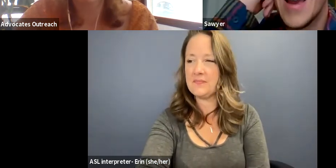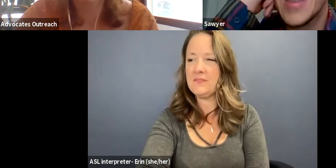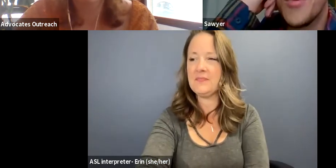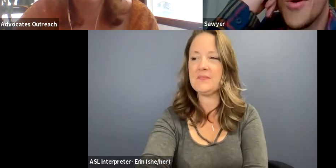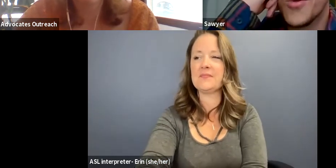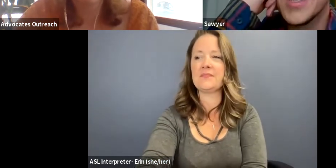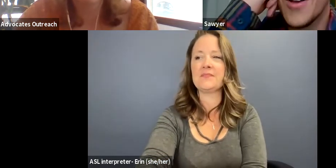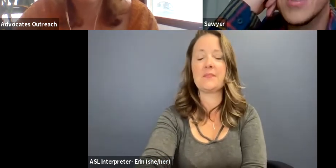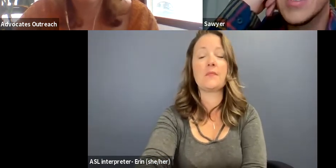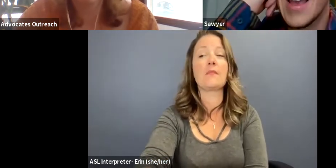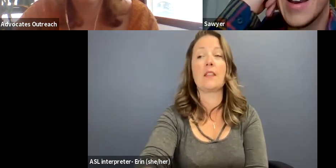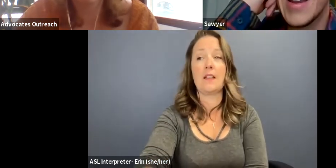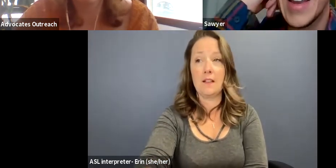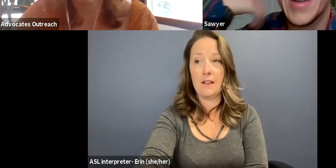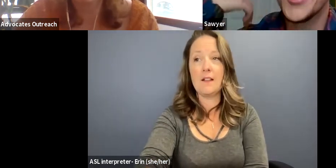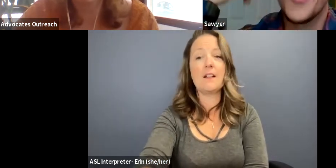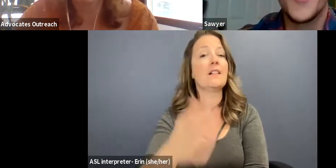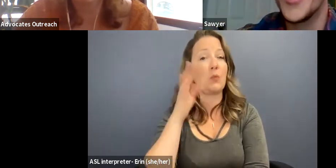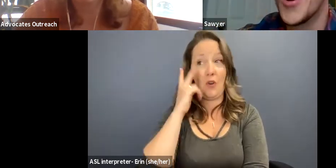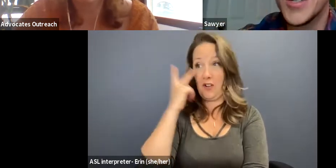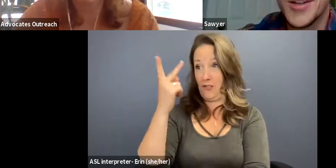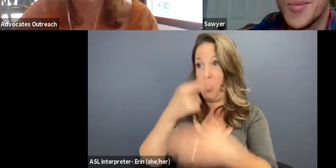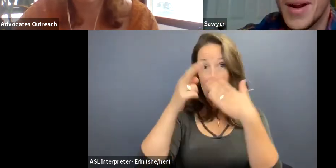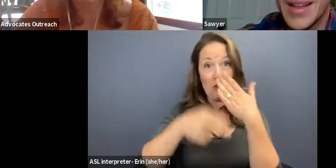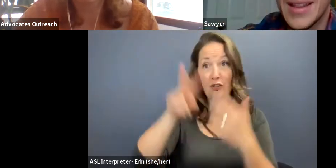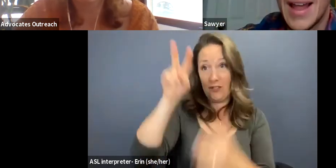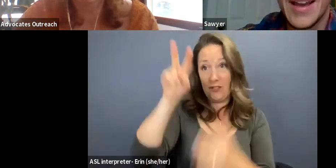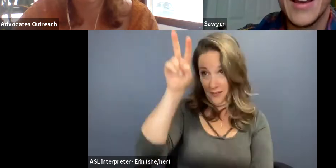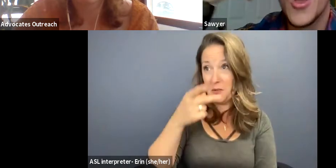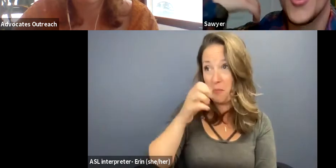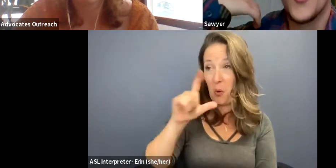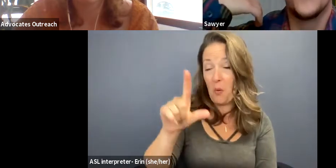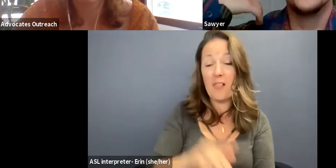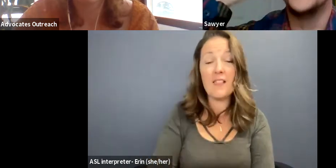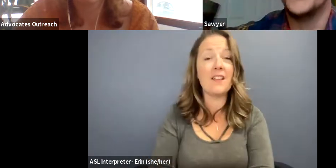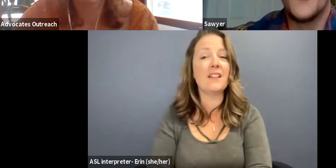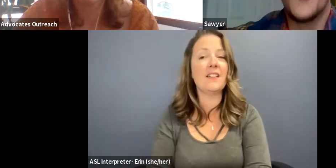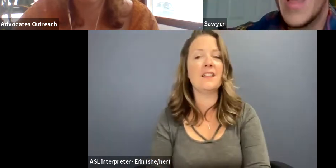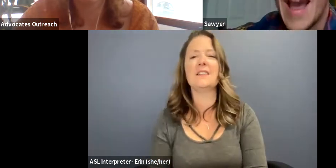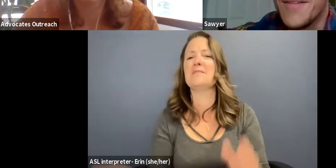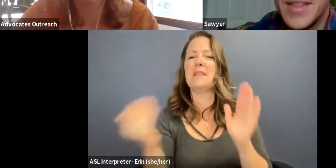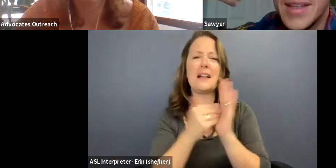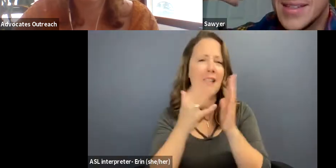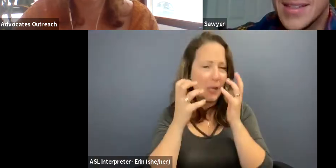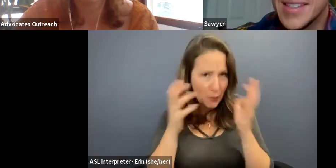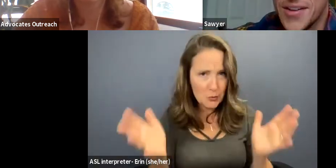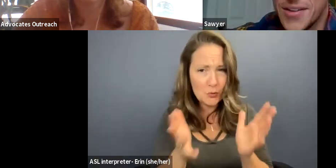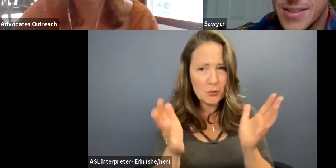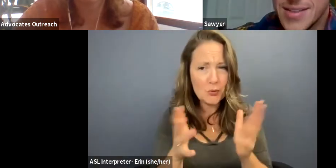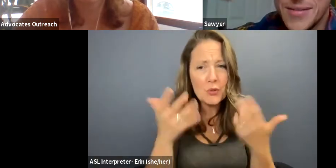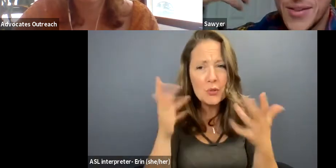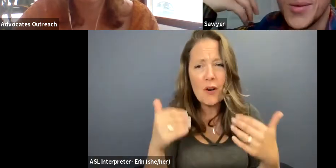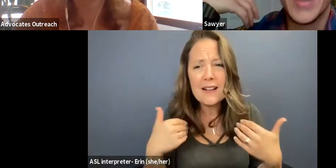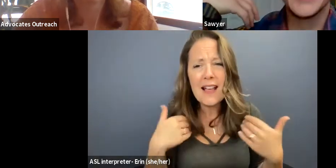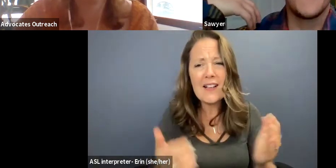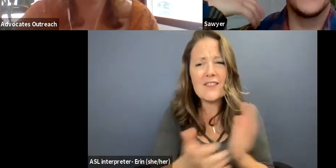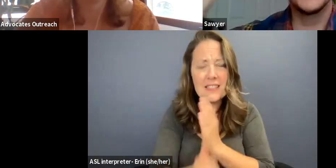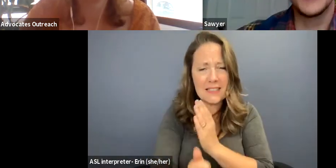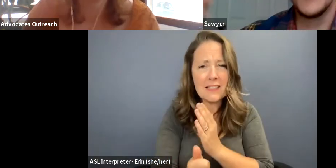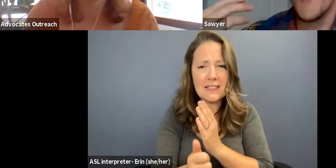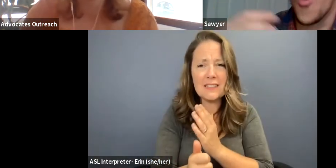elementary age and teenagers and on up too. And so looking at how folks are